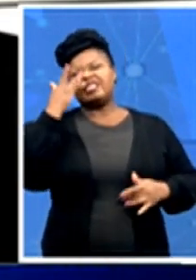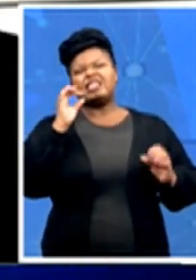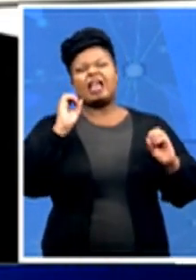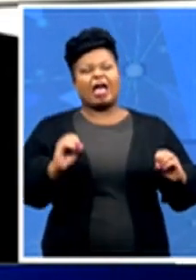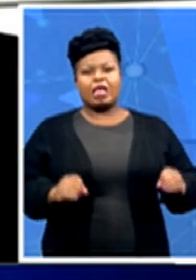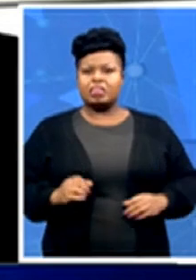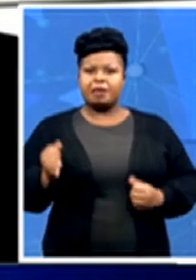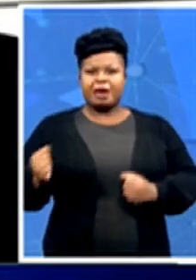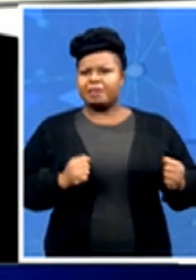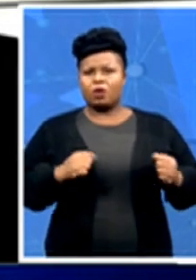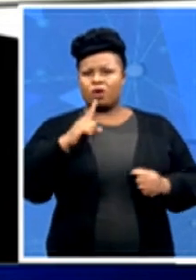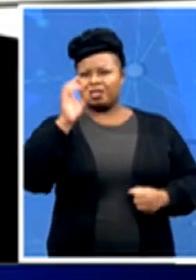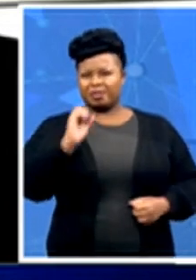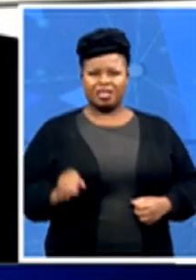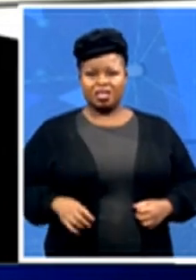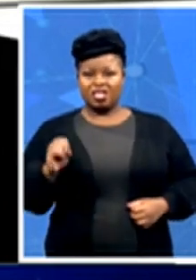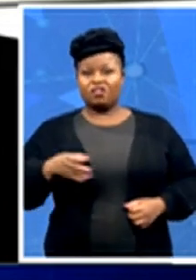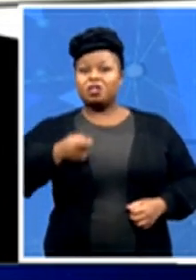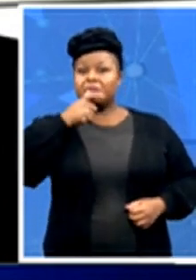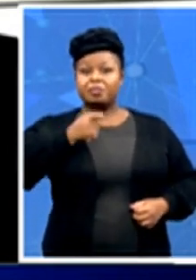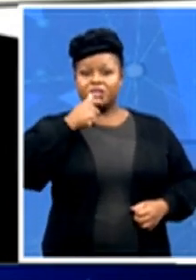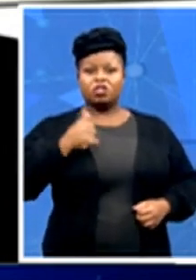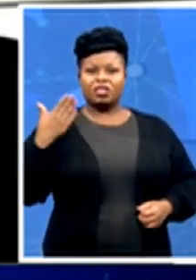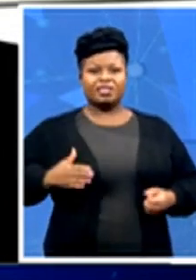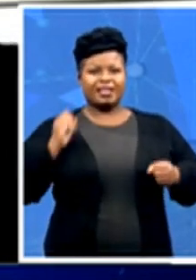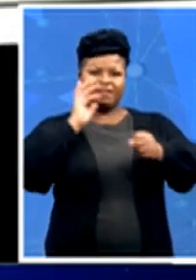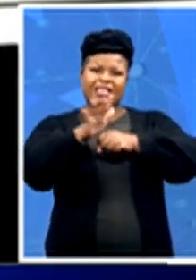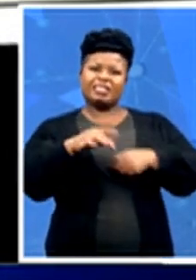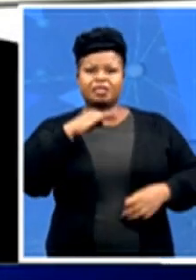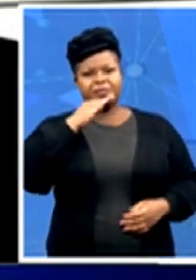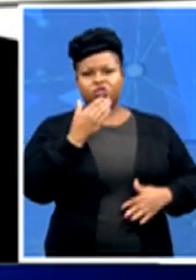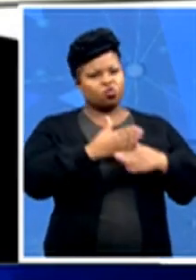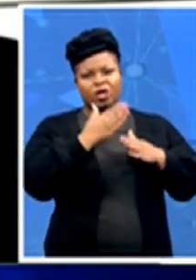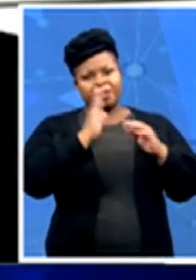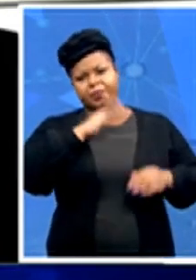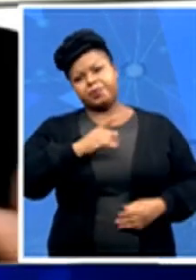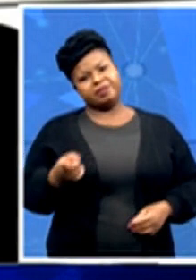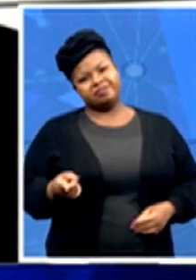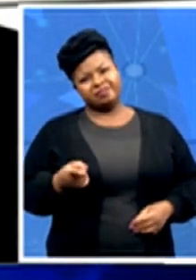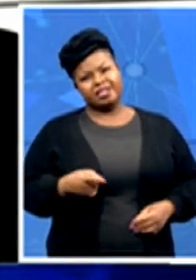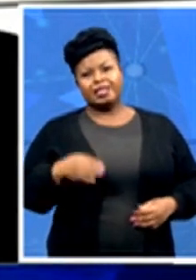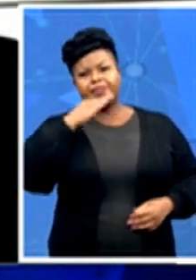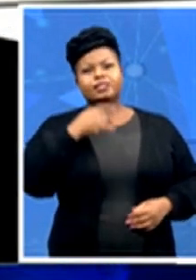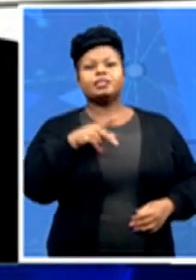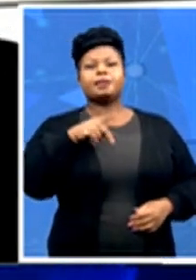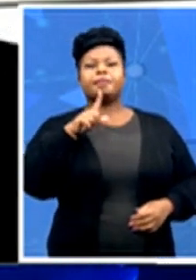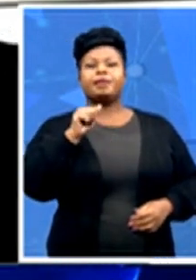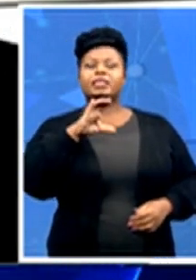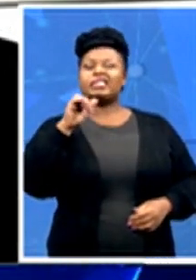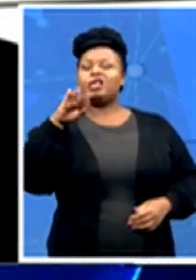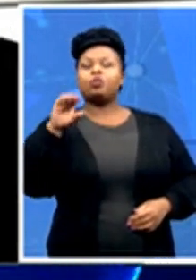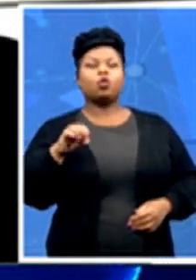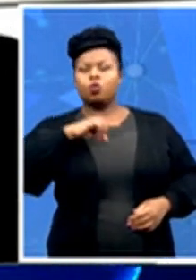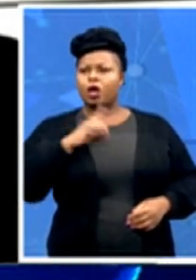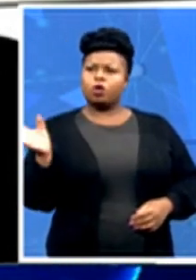you're taking has no side effects, then it's probably just placebo, because all medications have some side effects. And when